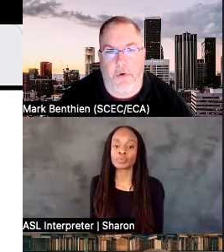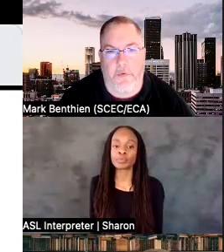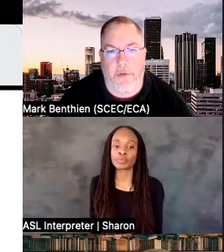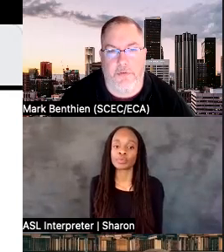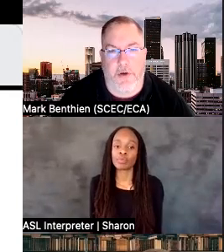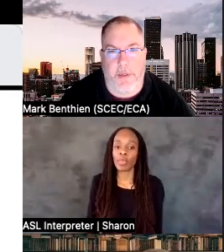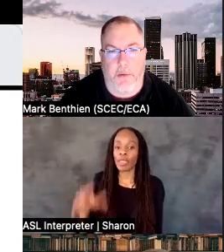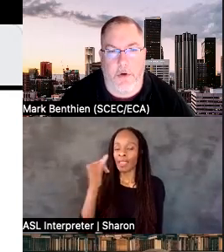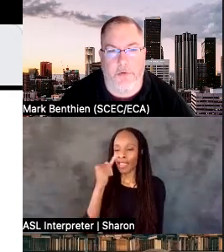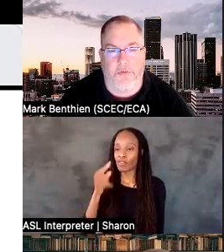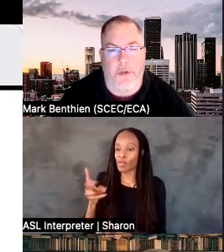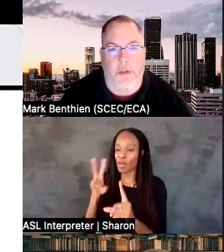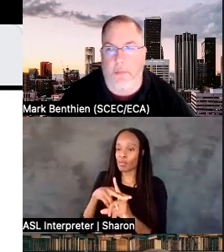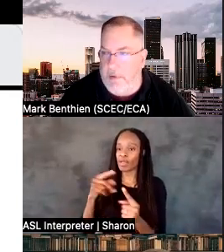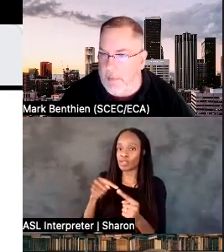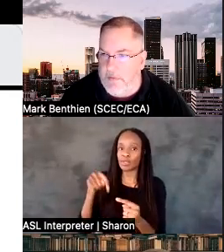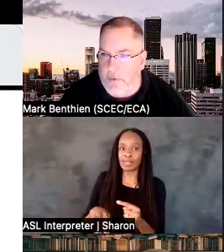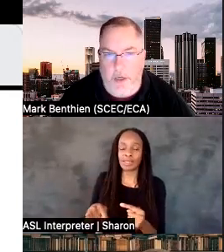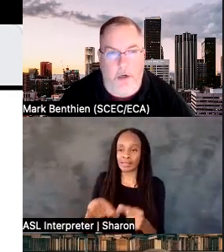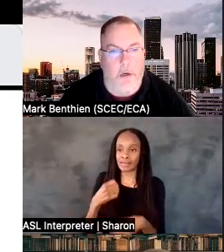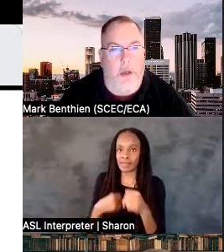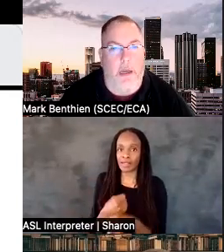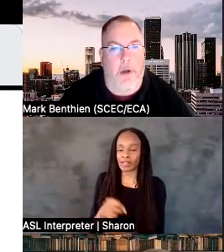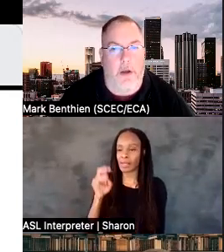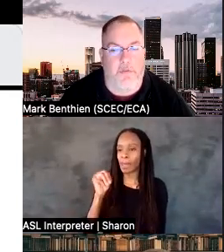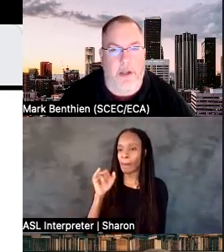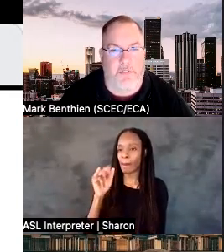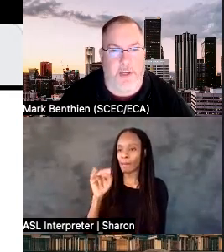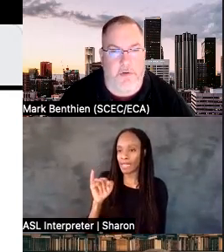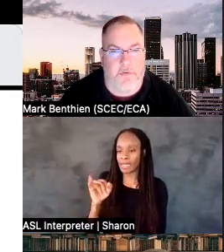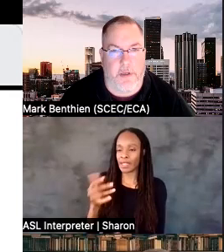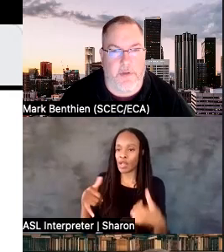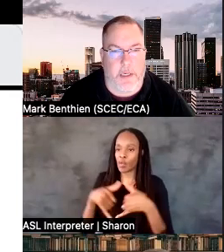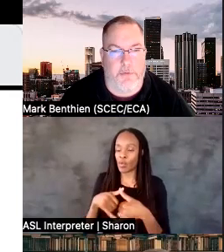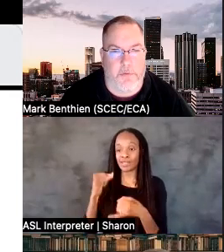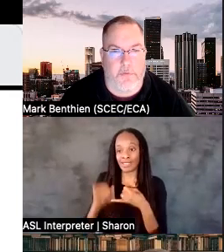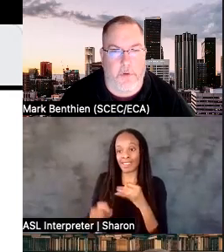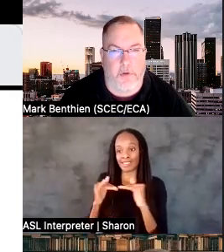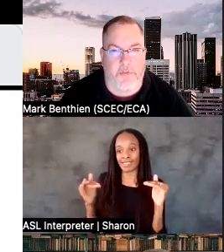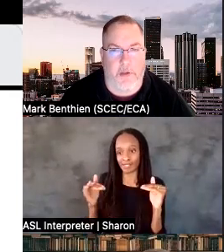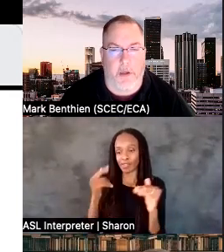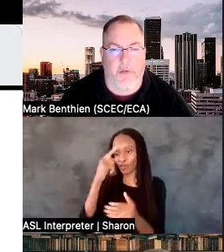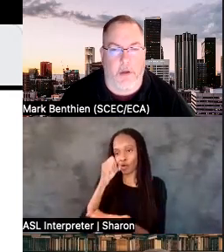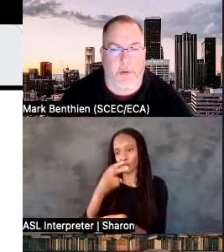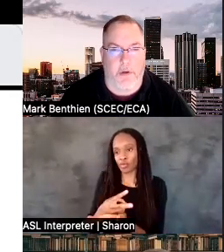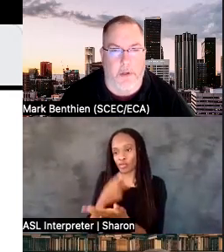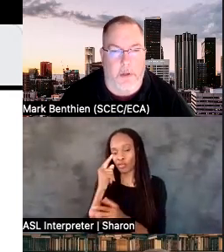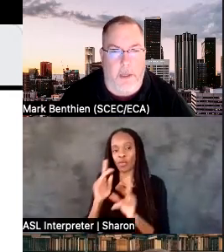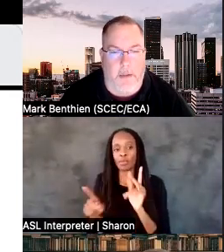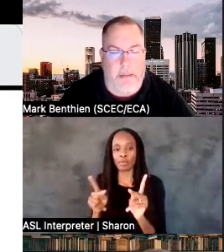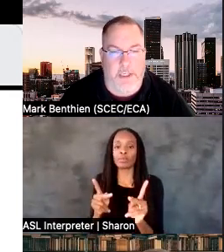applied for this year's mini awards, or maybe some of you here, we are in the final stage of getting approval for those that they've all